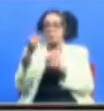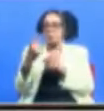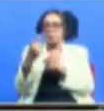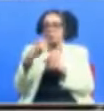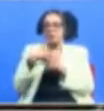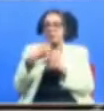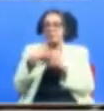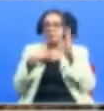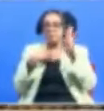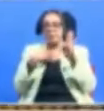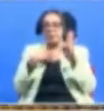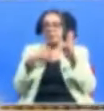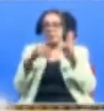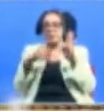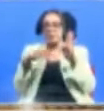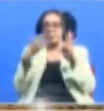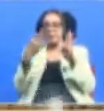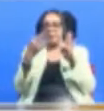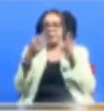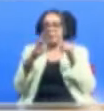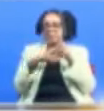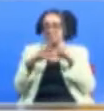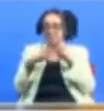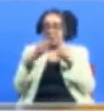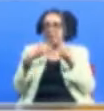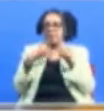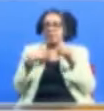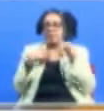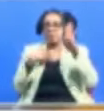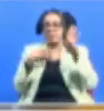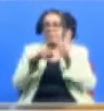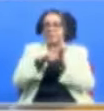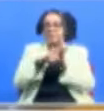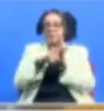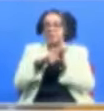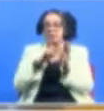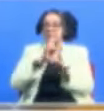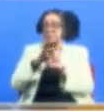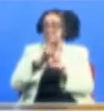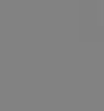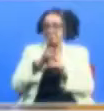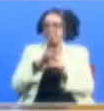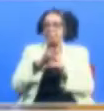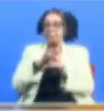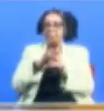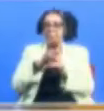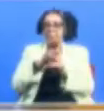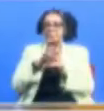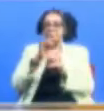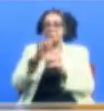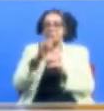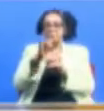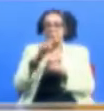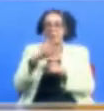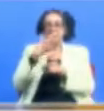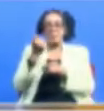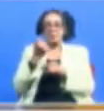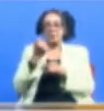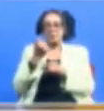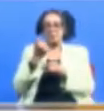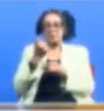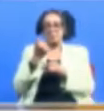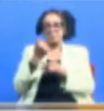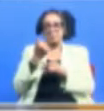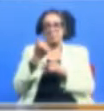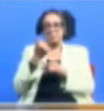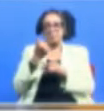na 36 wakapata alama ya ba ondoa. In terms of discipline, actually is considered as actually one of the best,